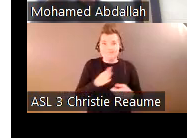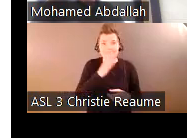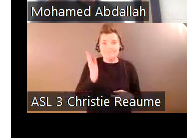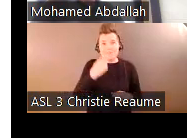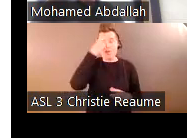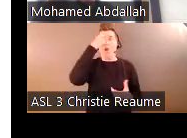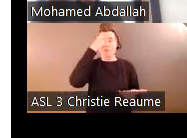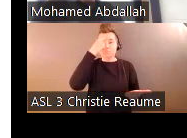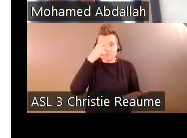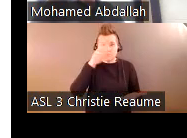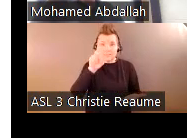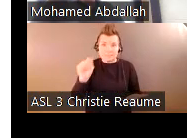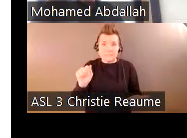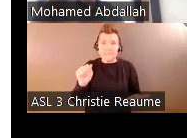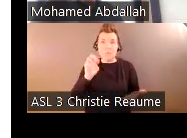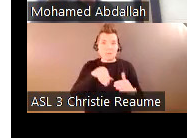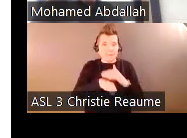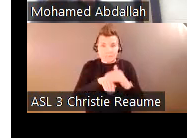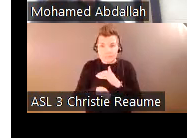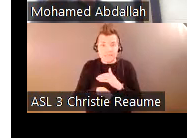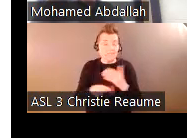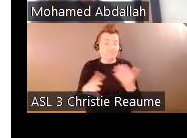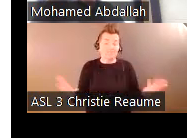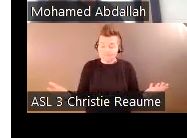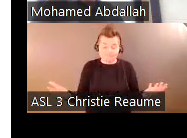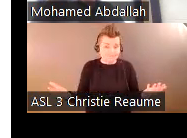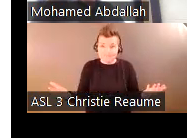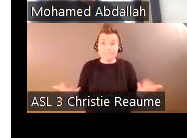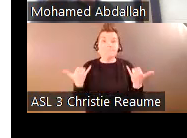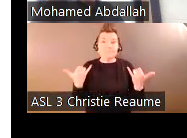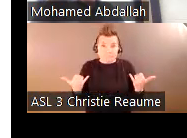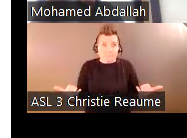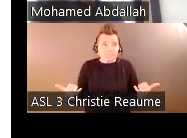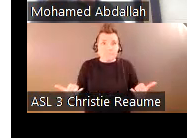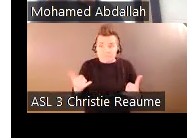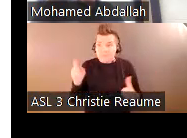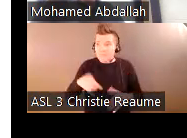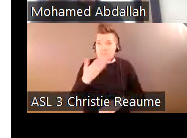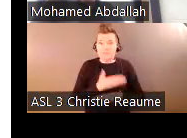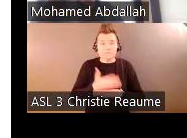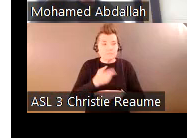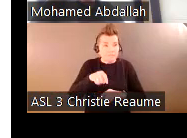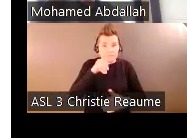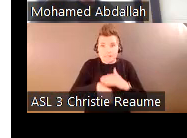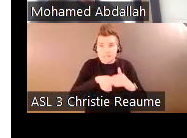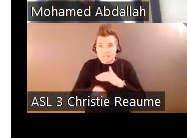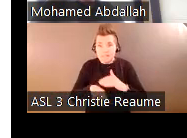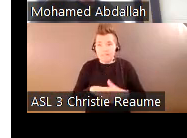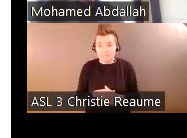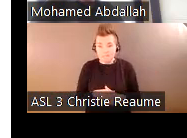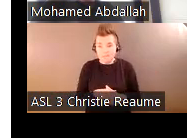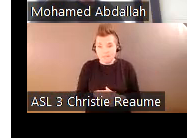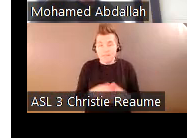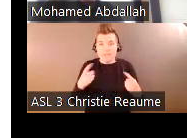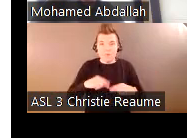for various reasons, but now we started to think accessibility as a community and try to be age-friendly city and age-friendly province as we